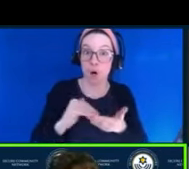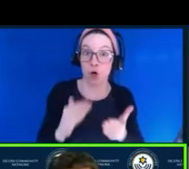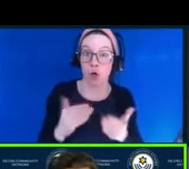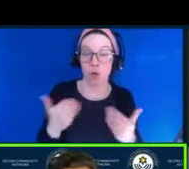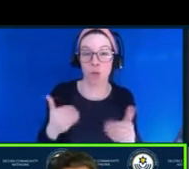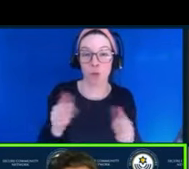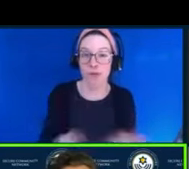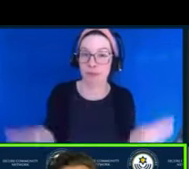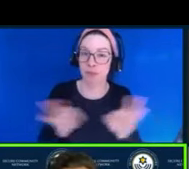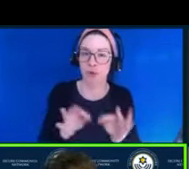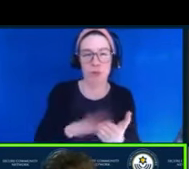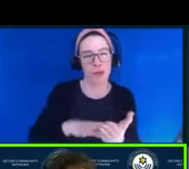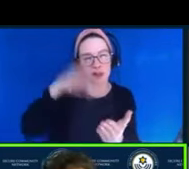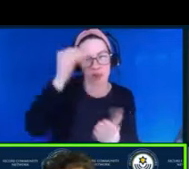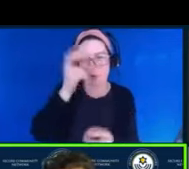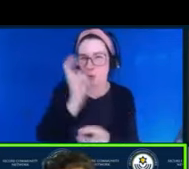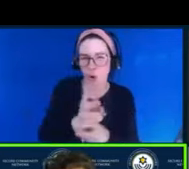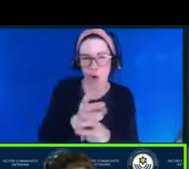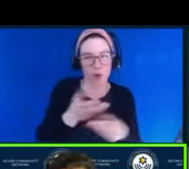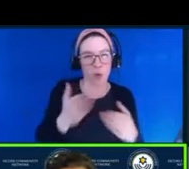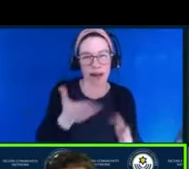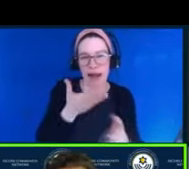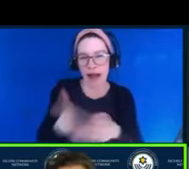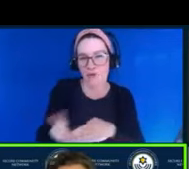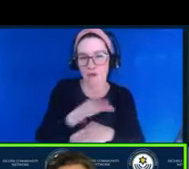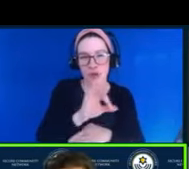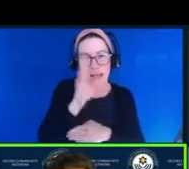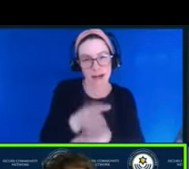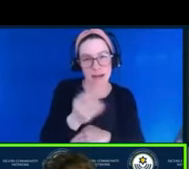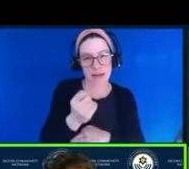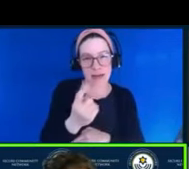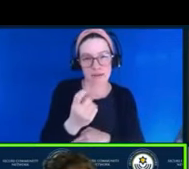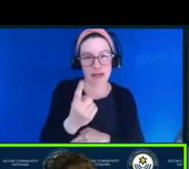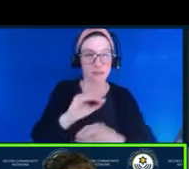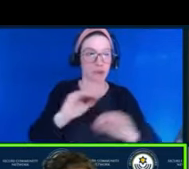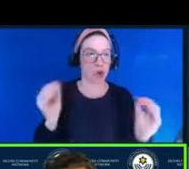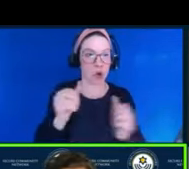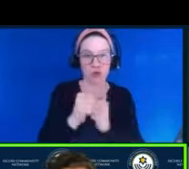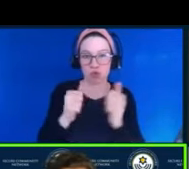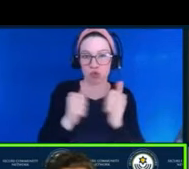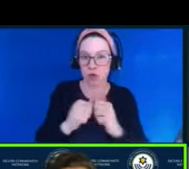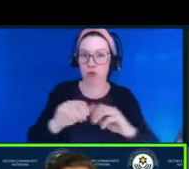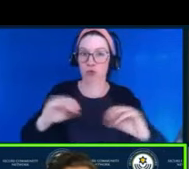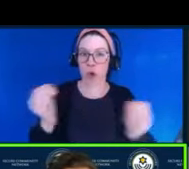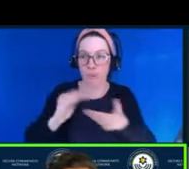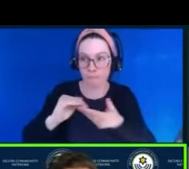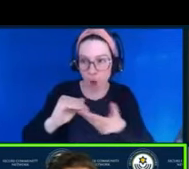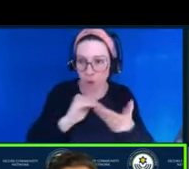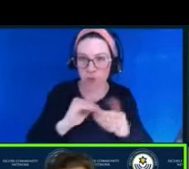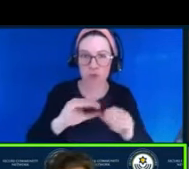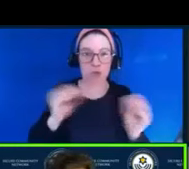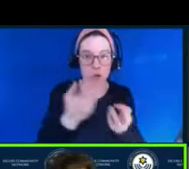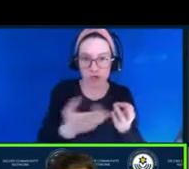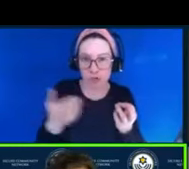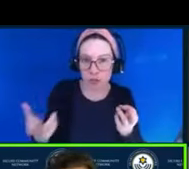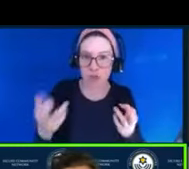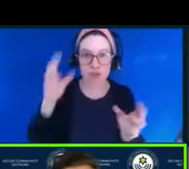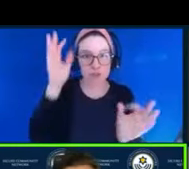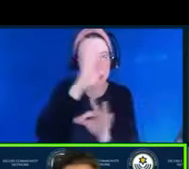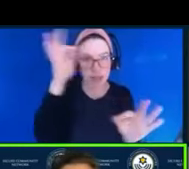after 9/11, right? Because we didn't have that infrastructure in place. We didn't know who our partners were, and we didn't know what resources we all brought